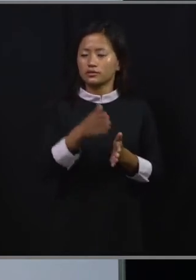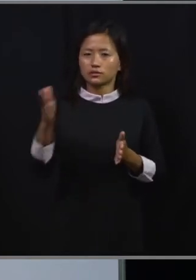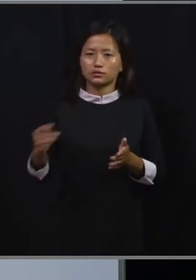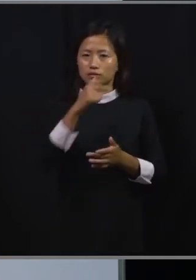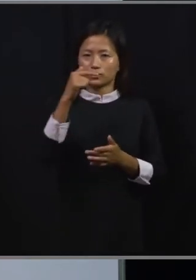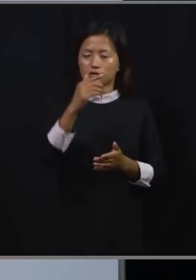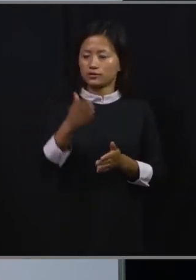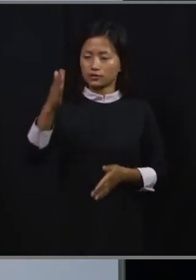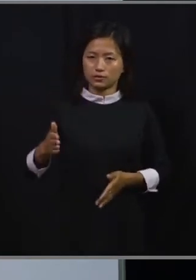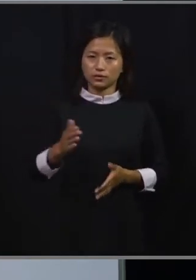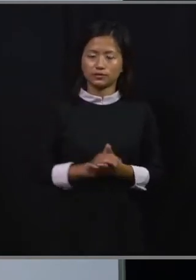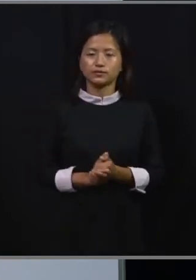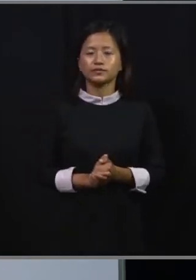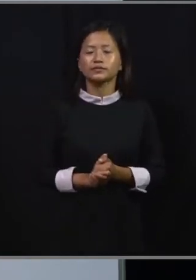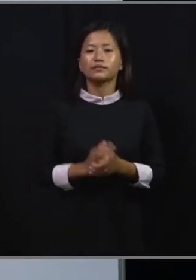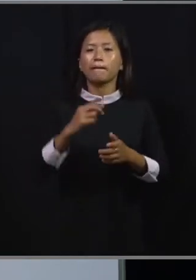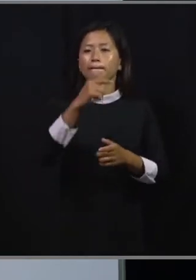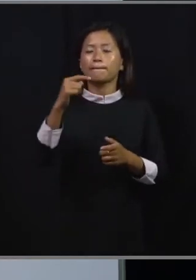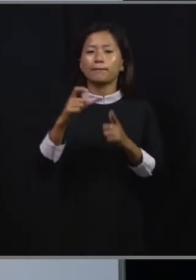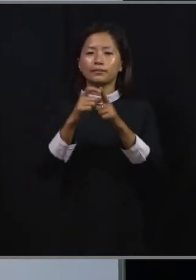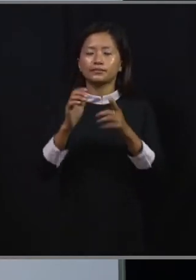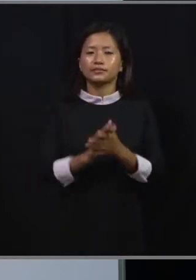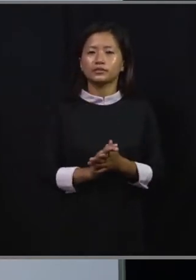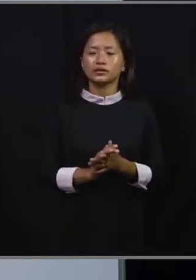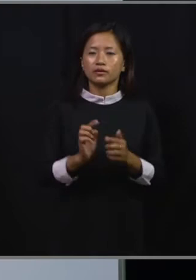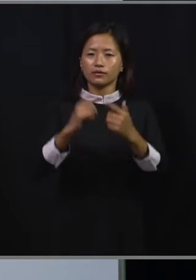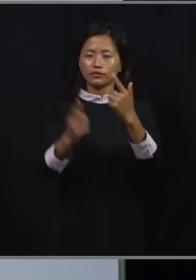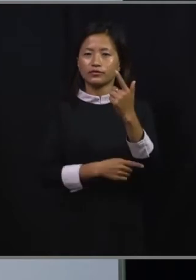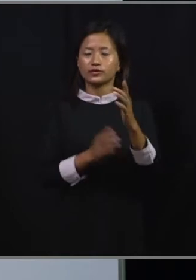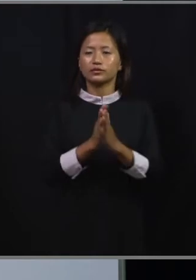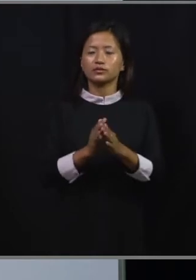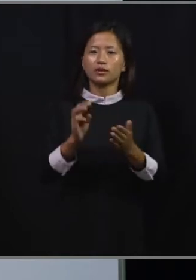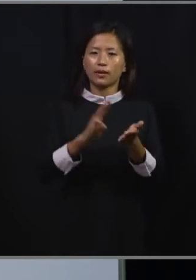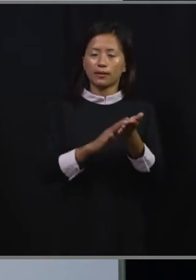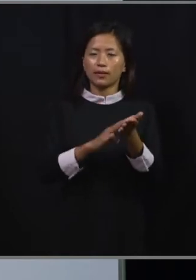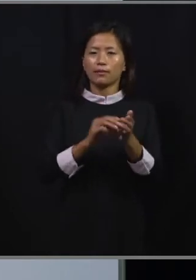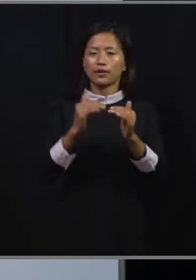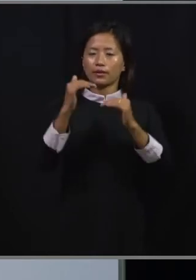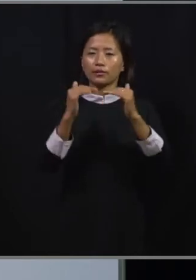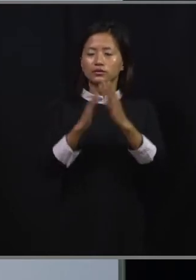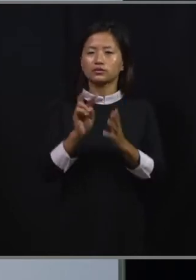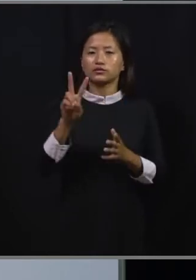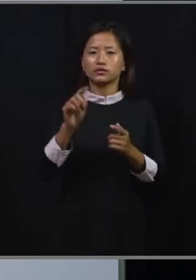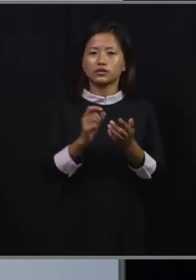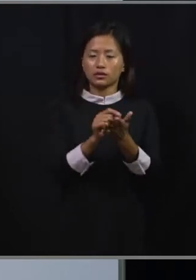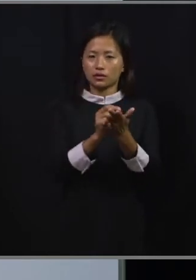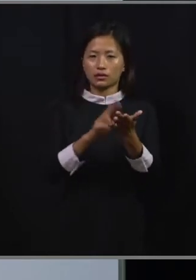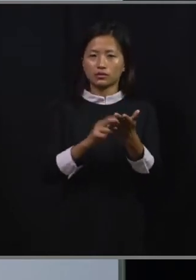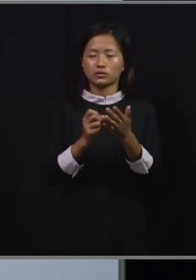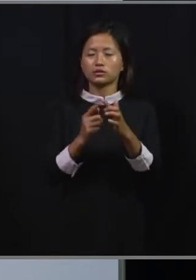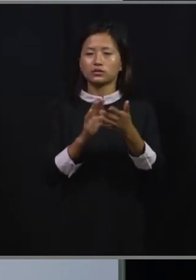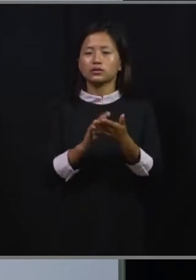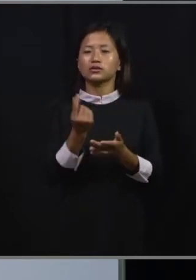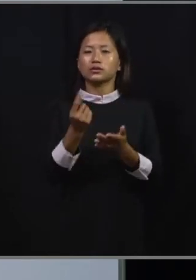negative side. So this is minus D. So let's put the value here, the final value M equal V naught divided by U